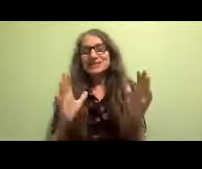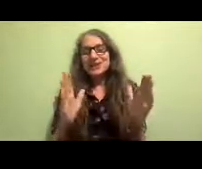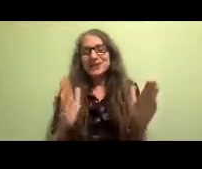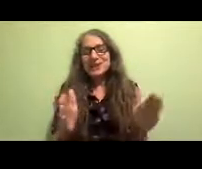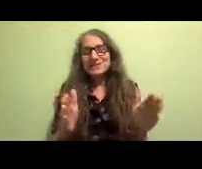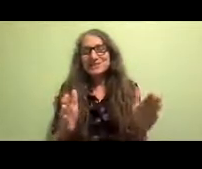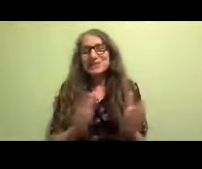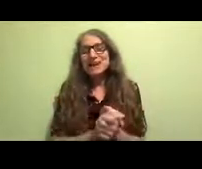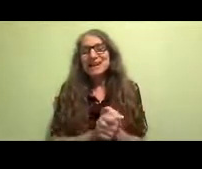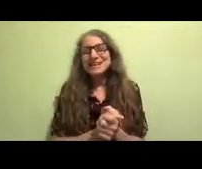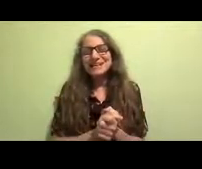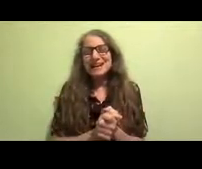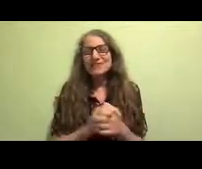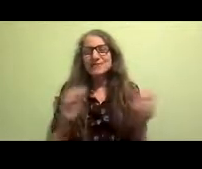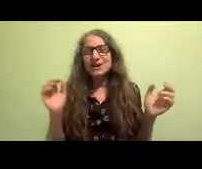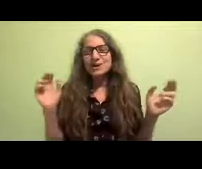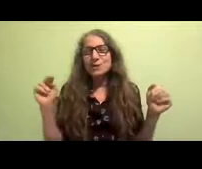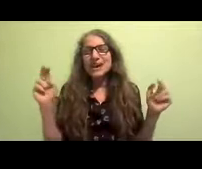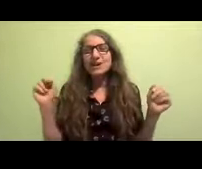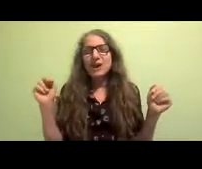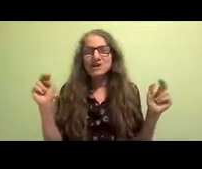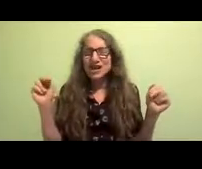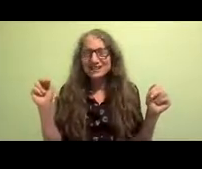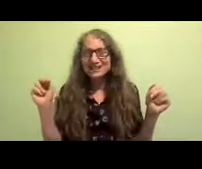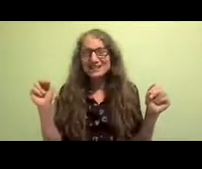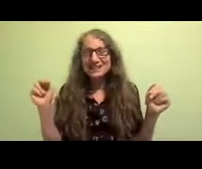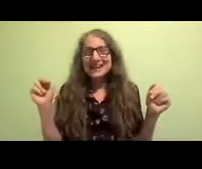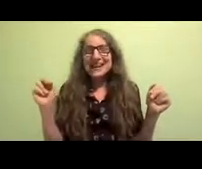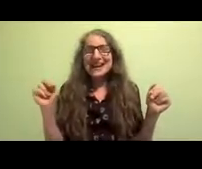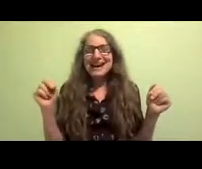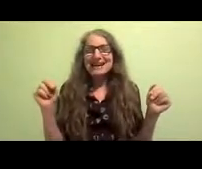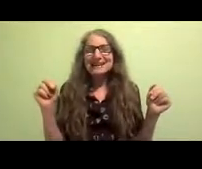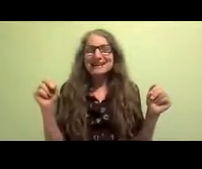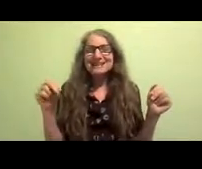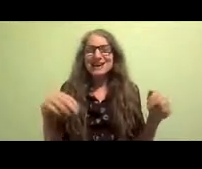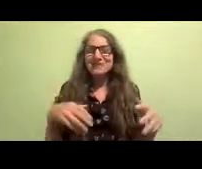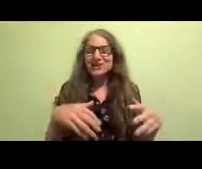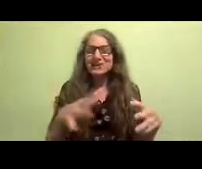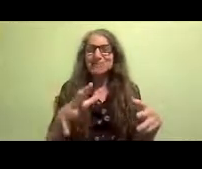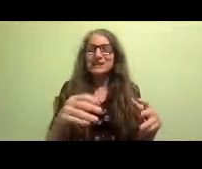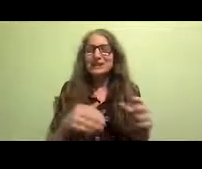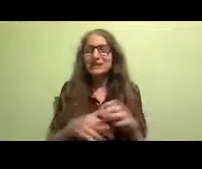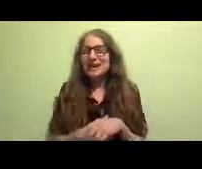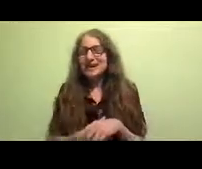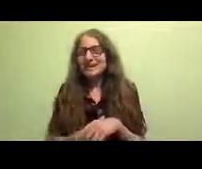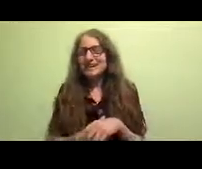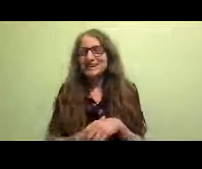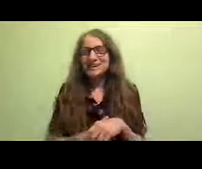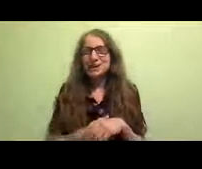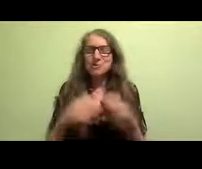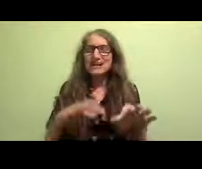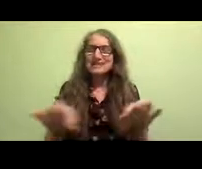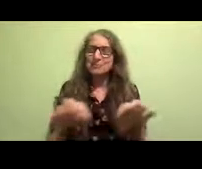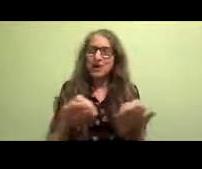is our, we made kind of gourmet Cracker Jacks. And this is kind of our assembly line. We had